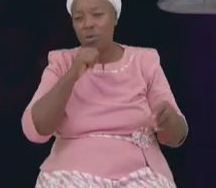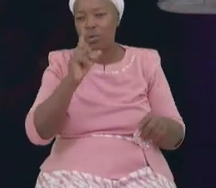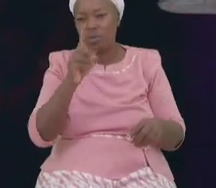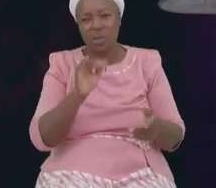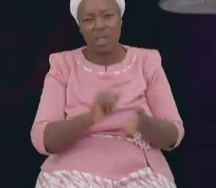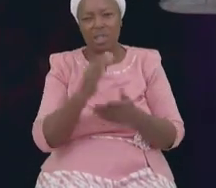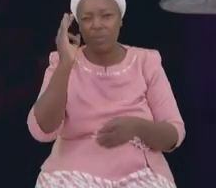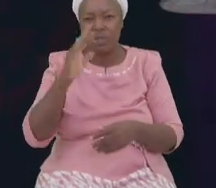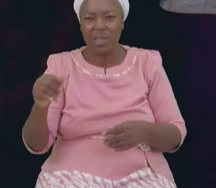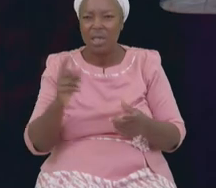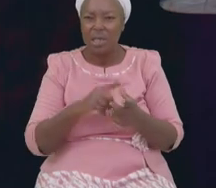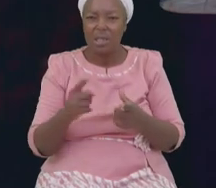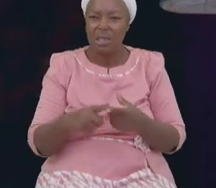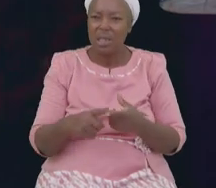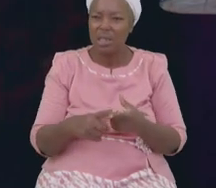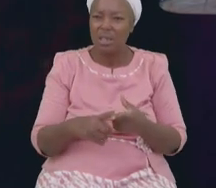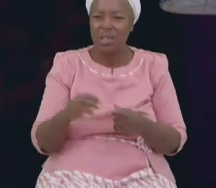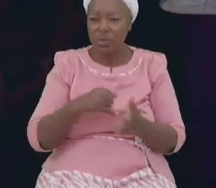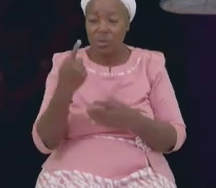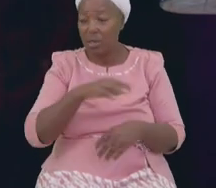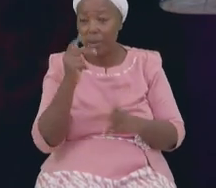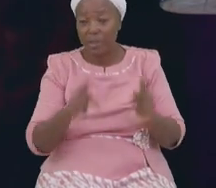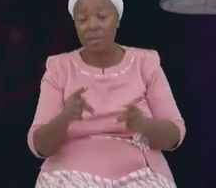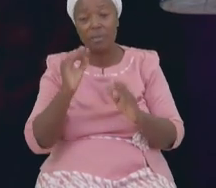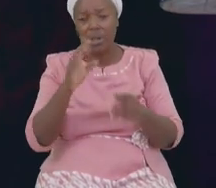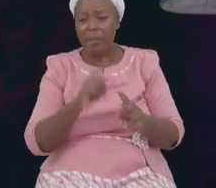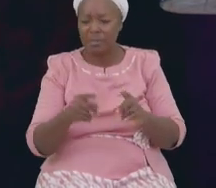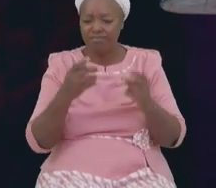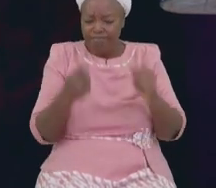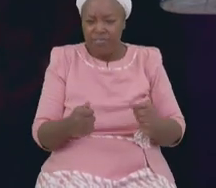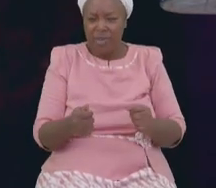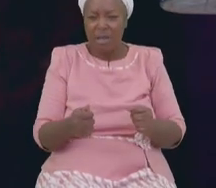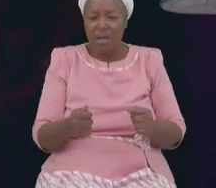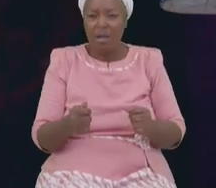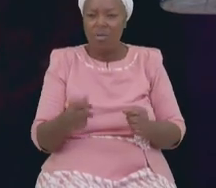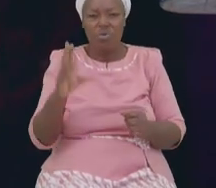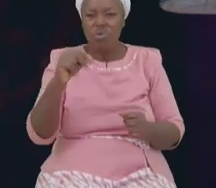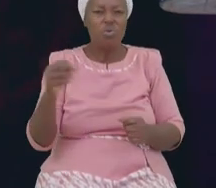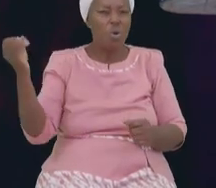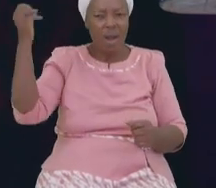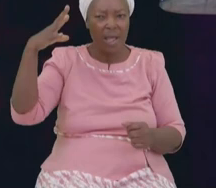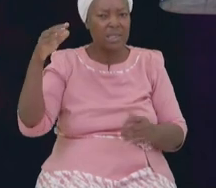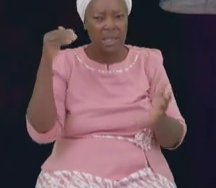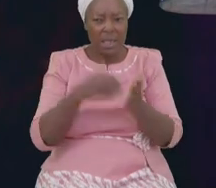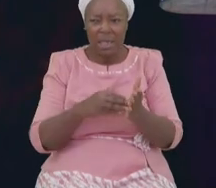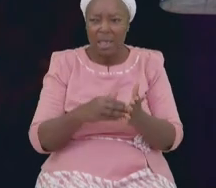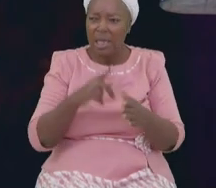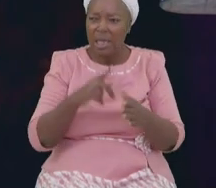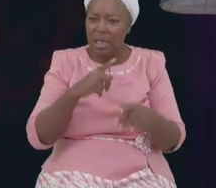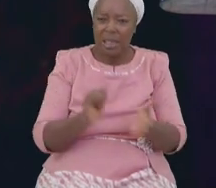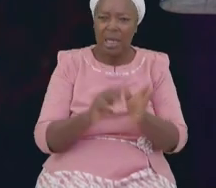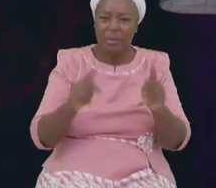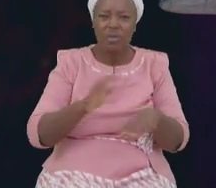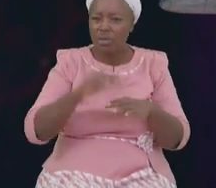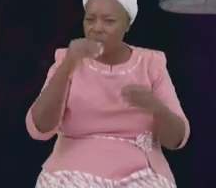all of a sudden, the light went up. He didn't even have light, electric light, to do his preaching.